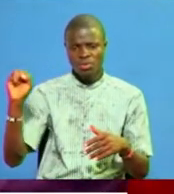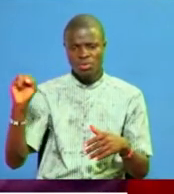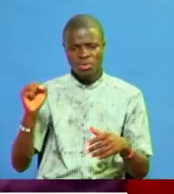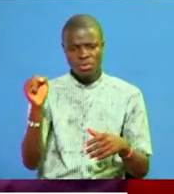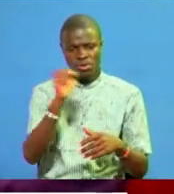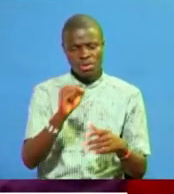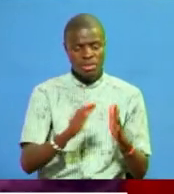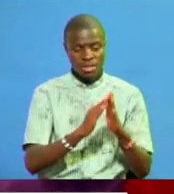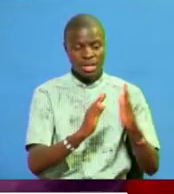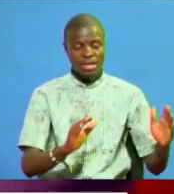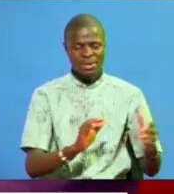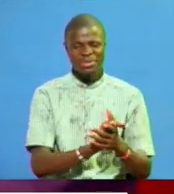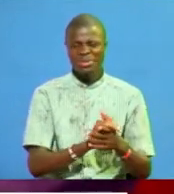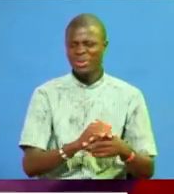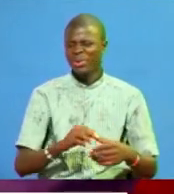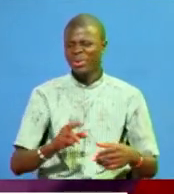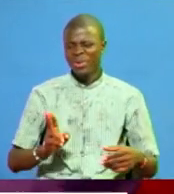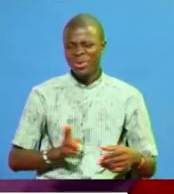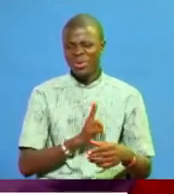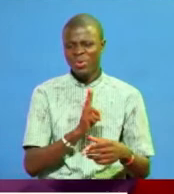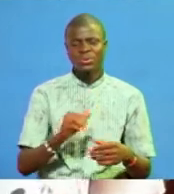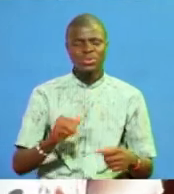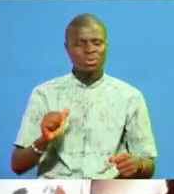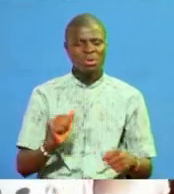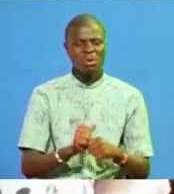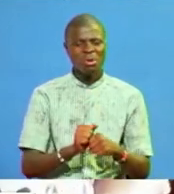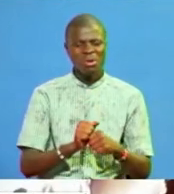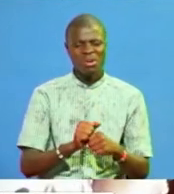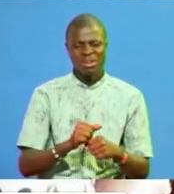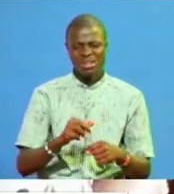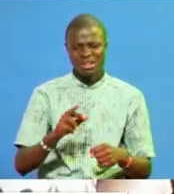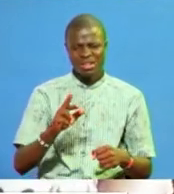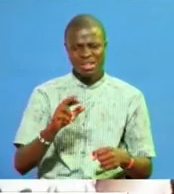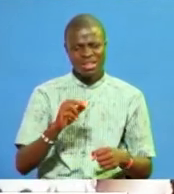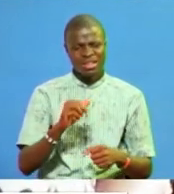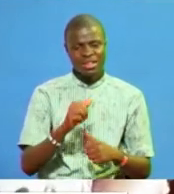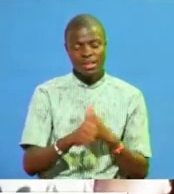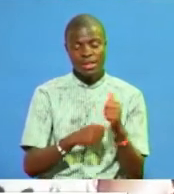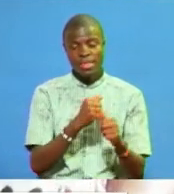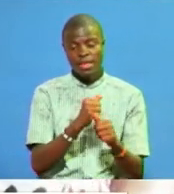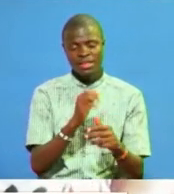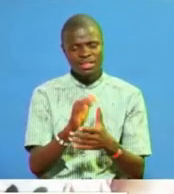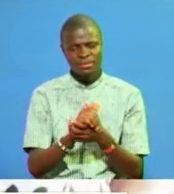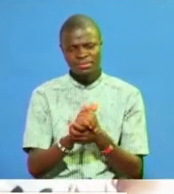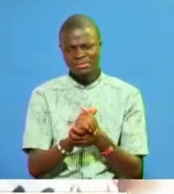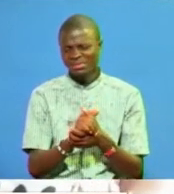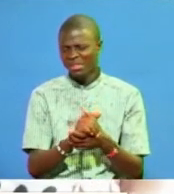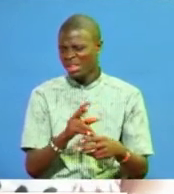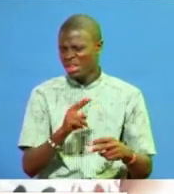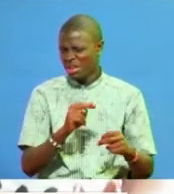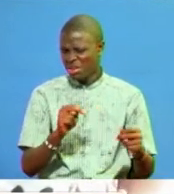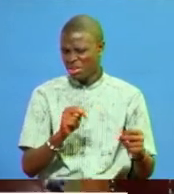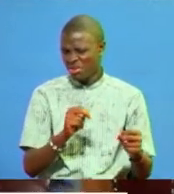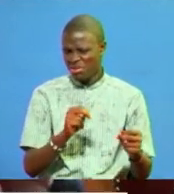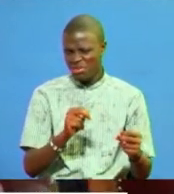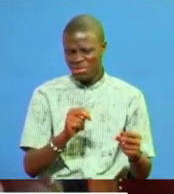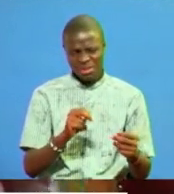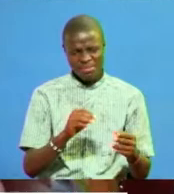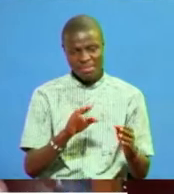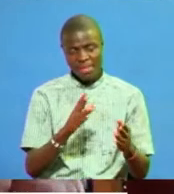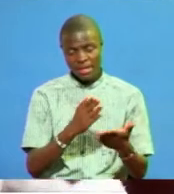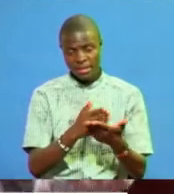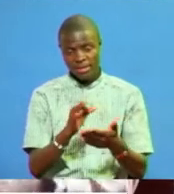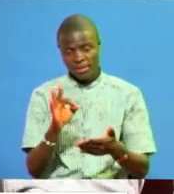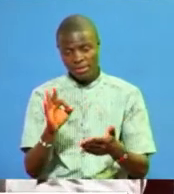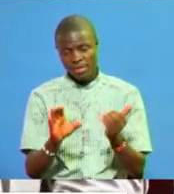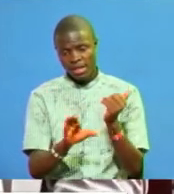the available resources to ensure no lives are lost to the bandits who have continued to terrorize parts of the country, especially